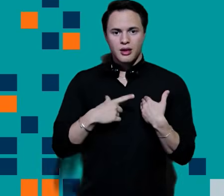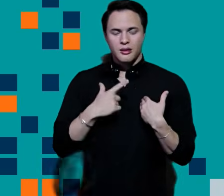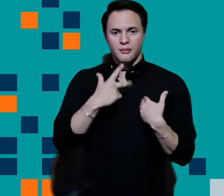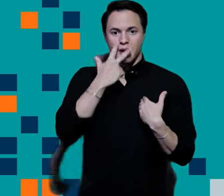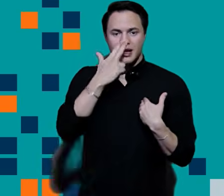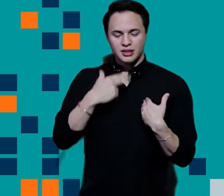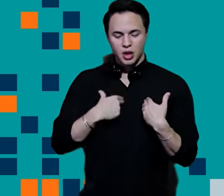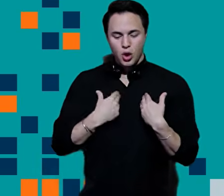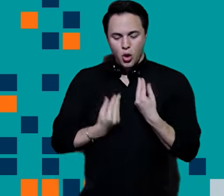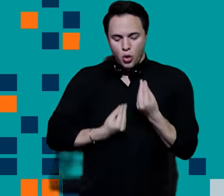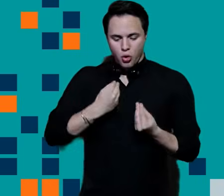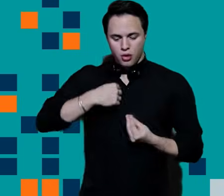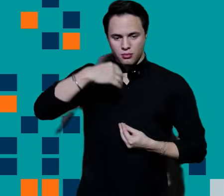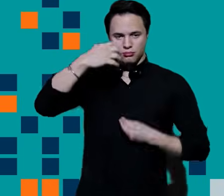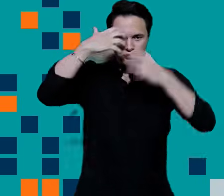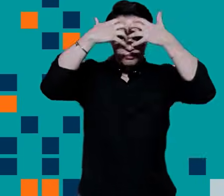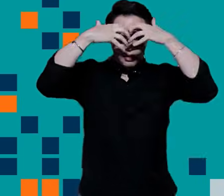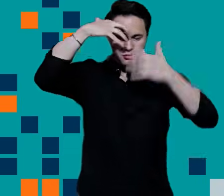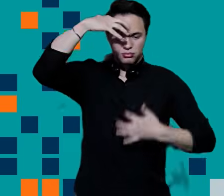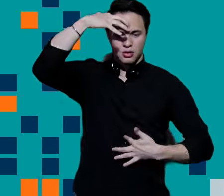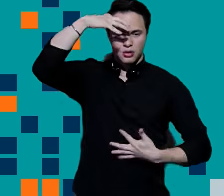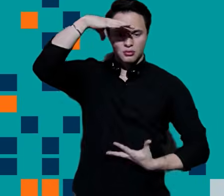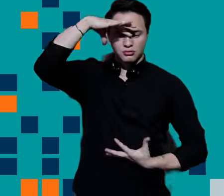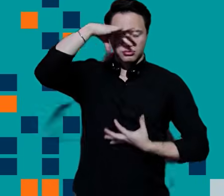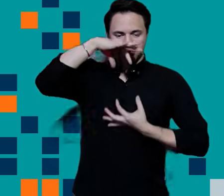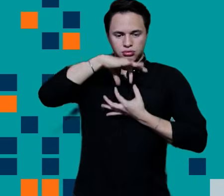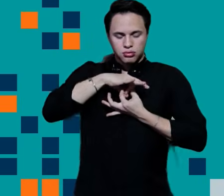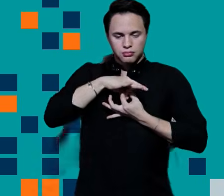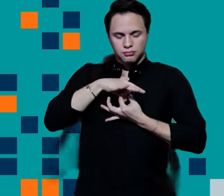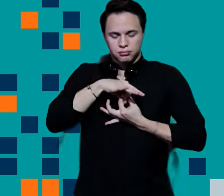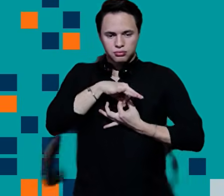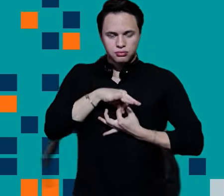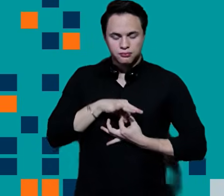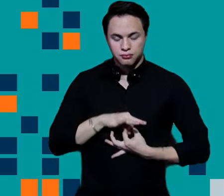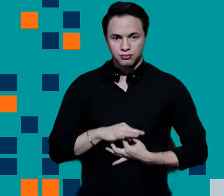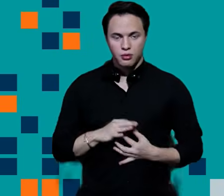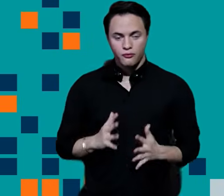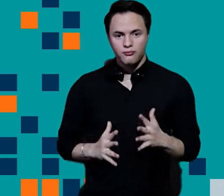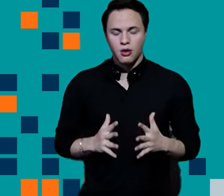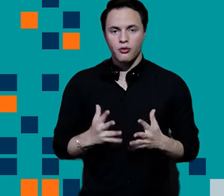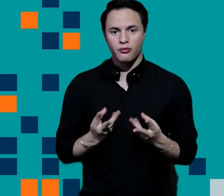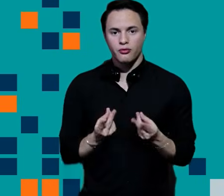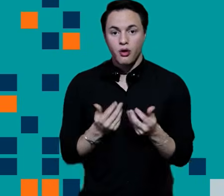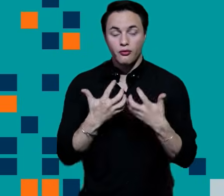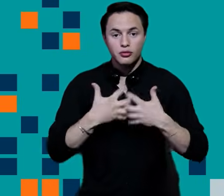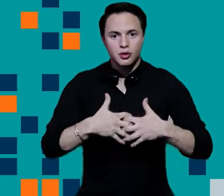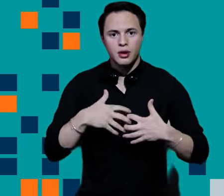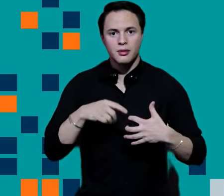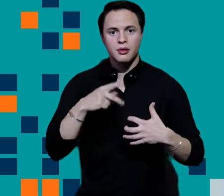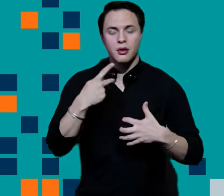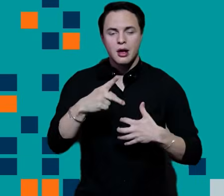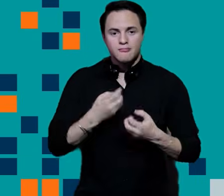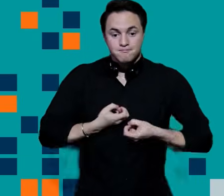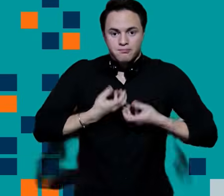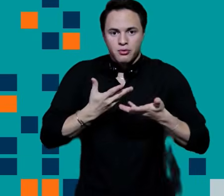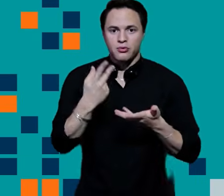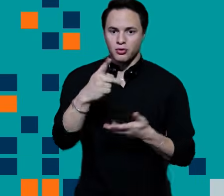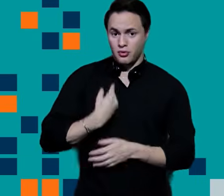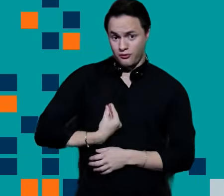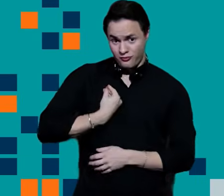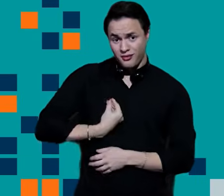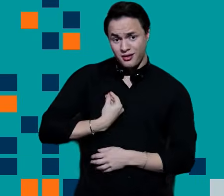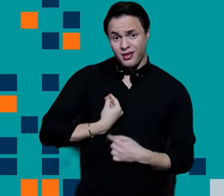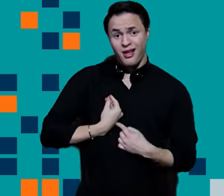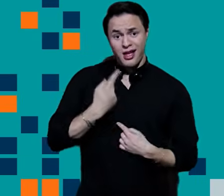and our skin feels and interacts. And the exteroceptive, you know how you can feel what's behind you and around you? That is